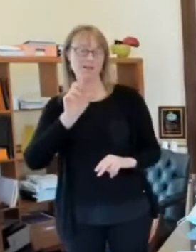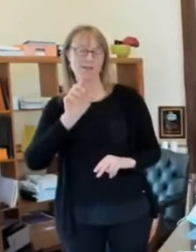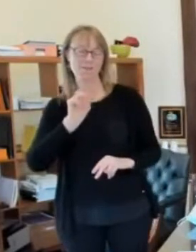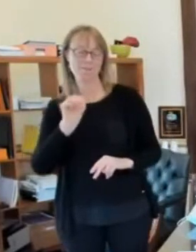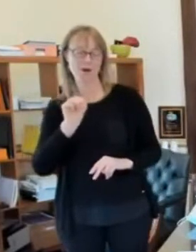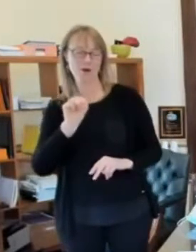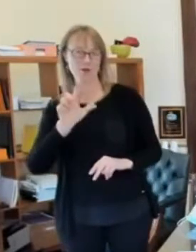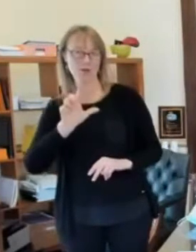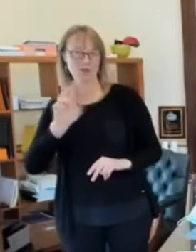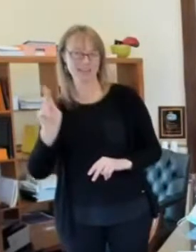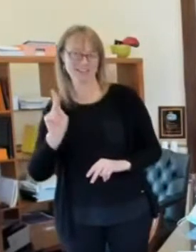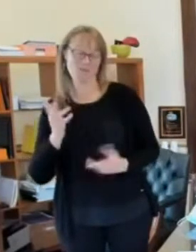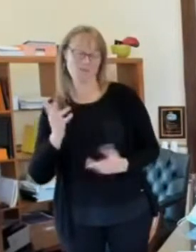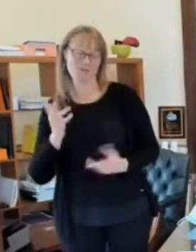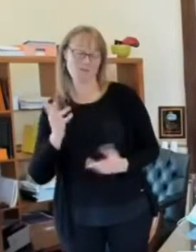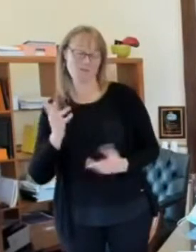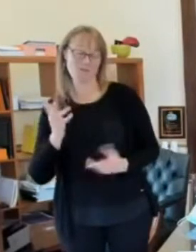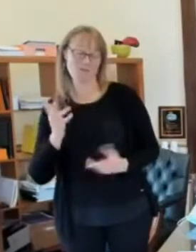King.